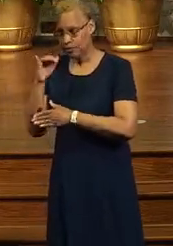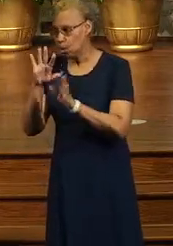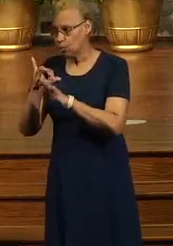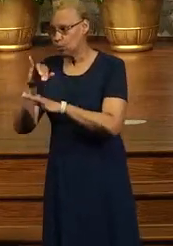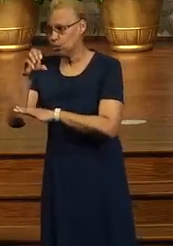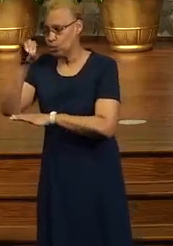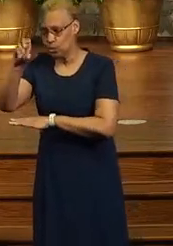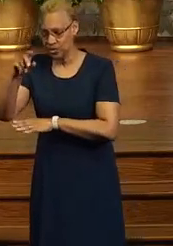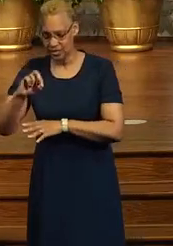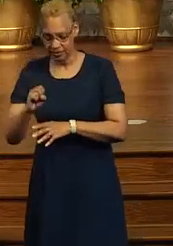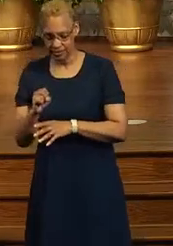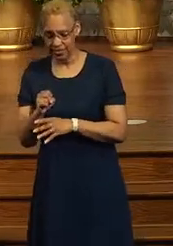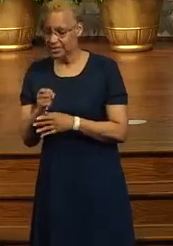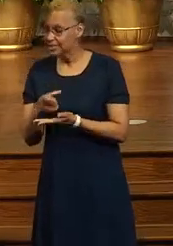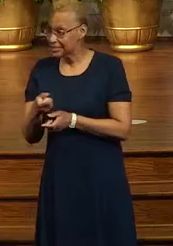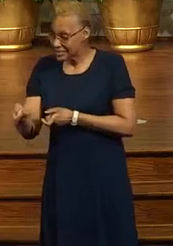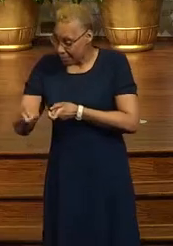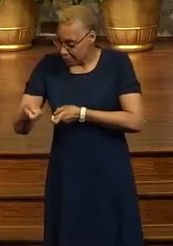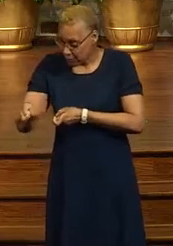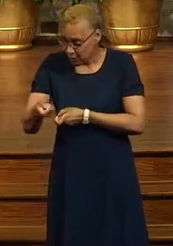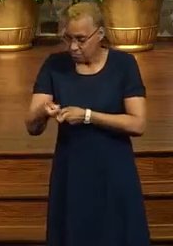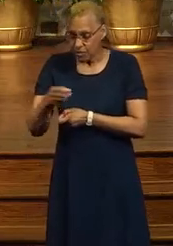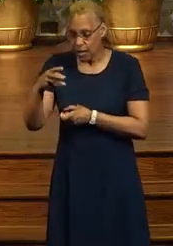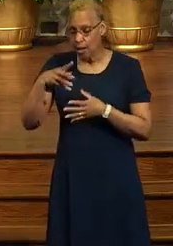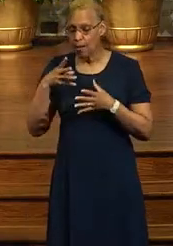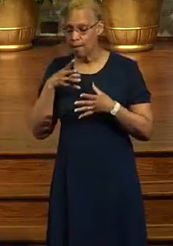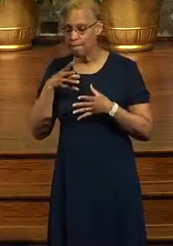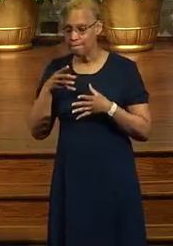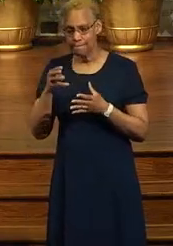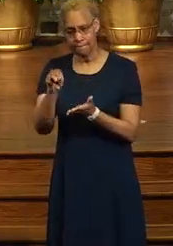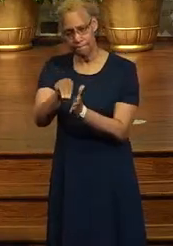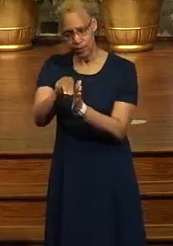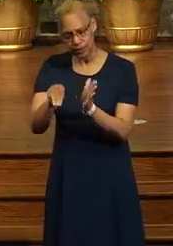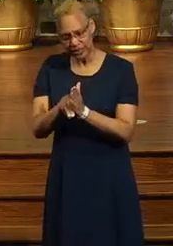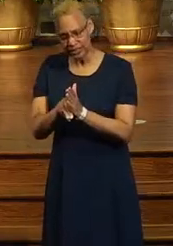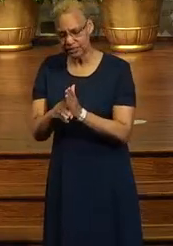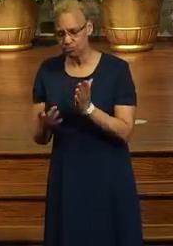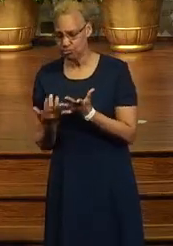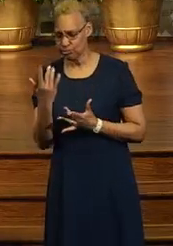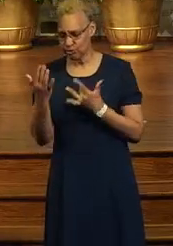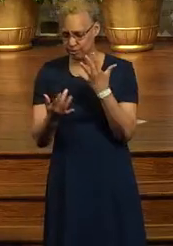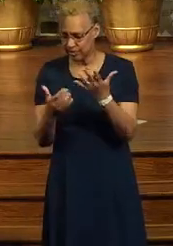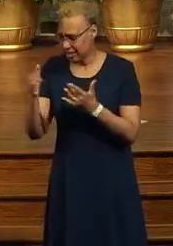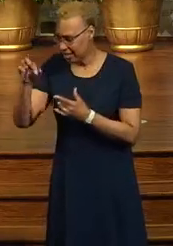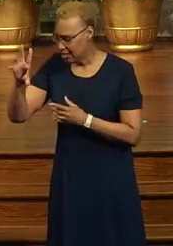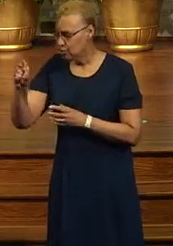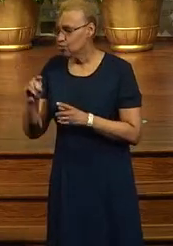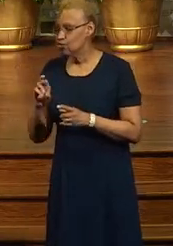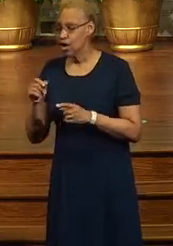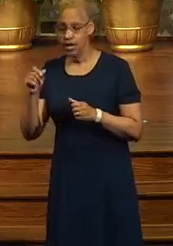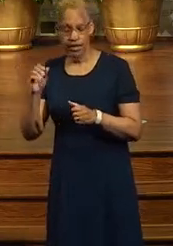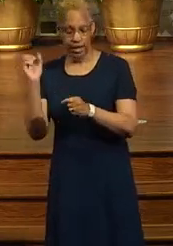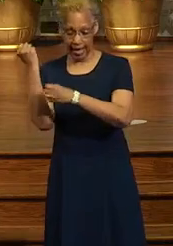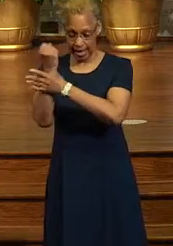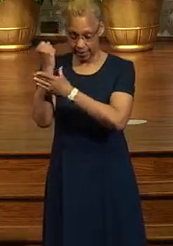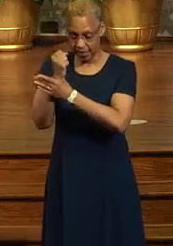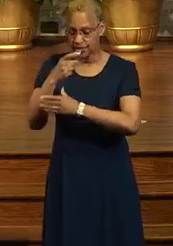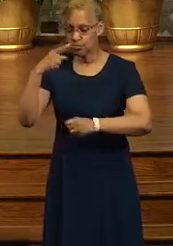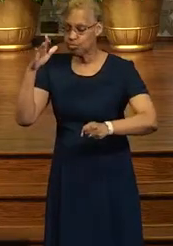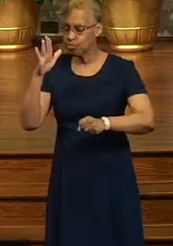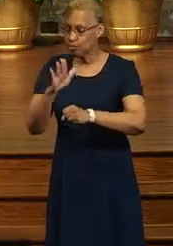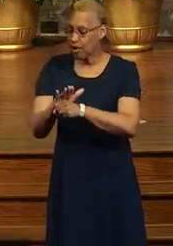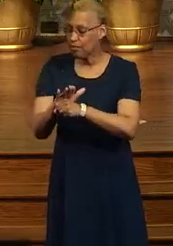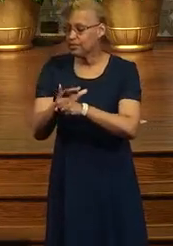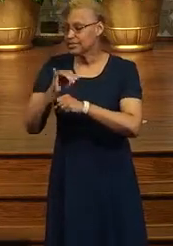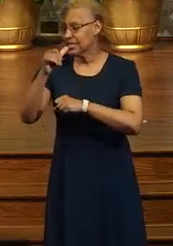wheel. He is Moses' burning bush, Aaron's rod, Ananias' promise, Abraham's promise, and Jacob's ladder.